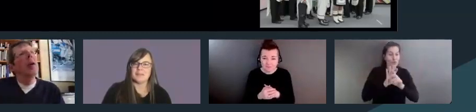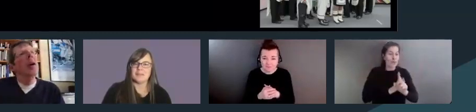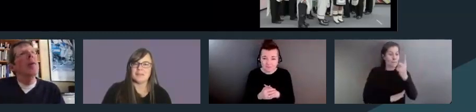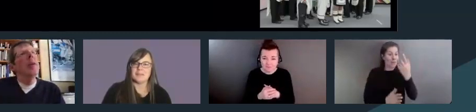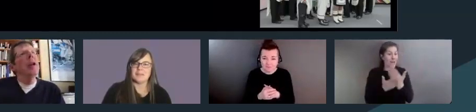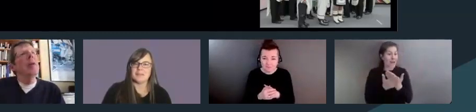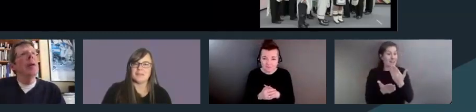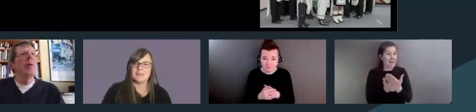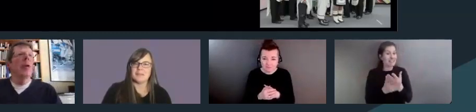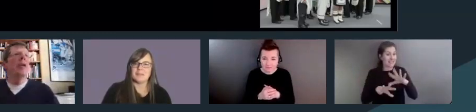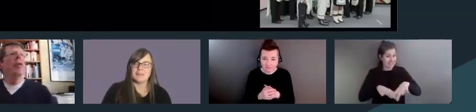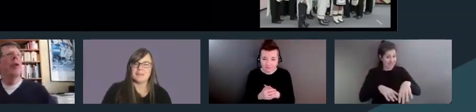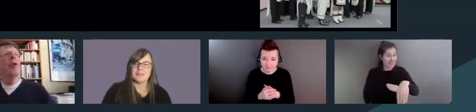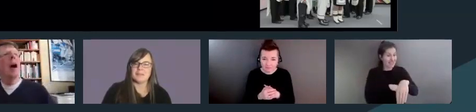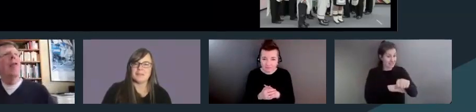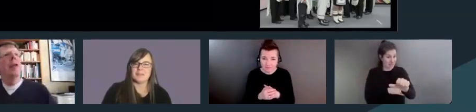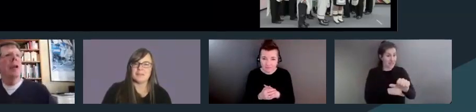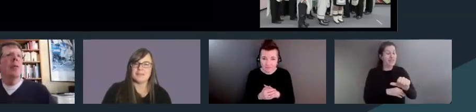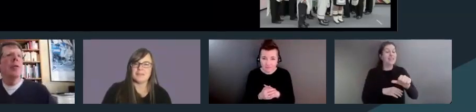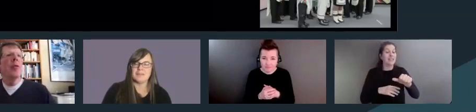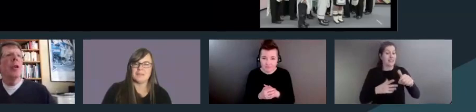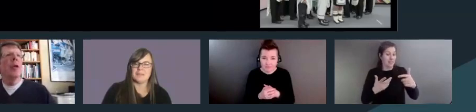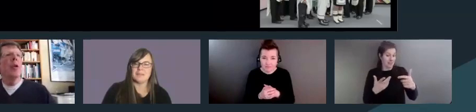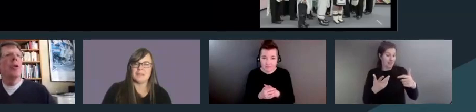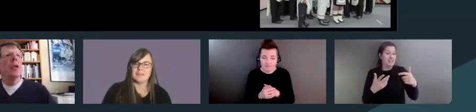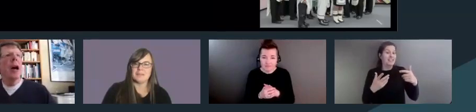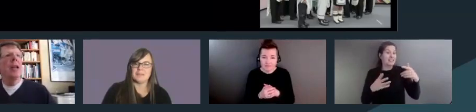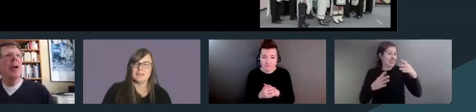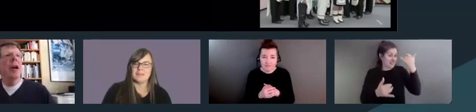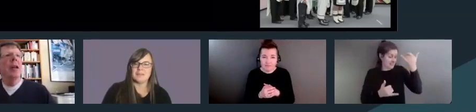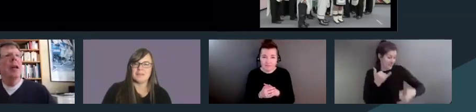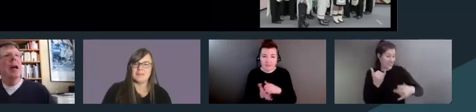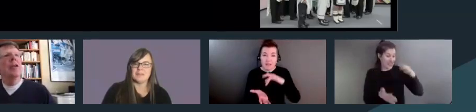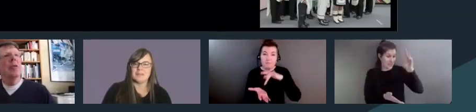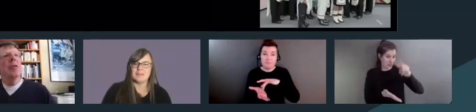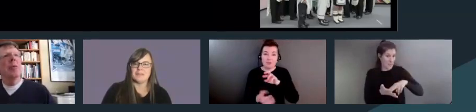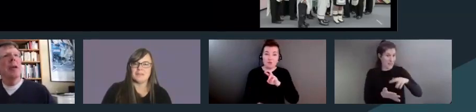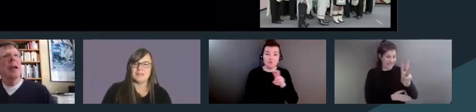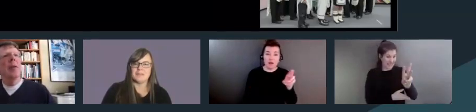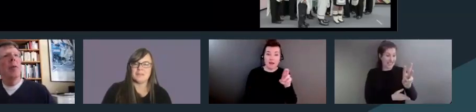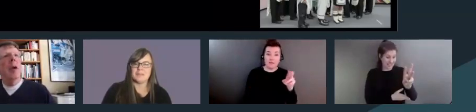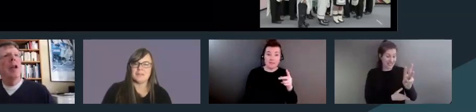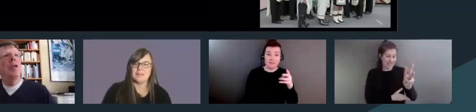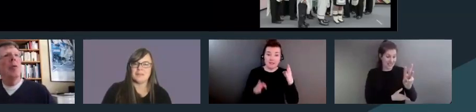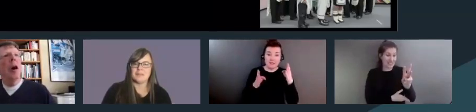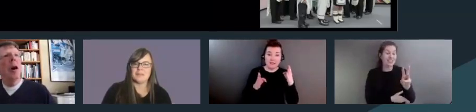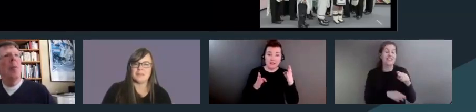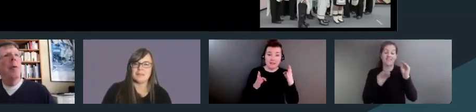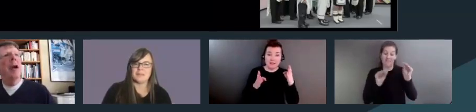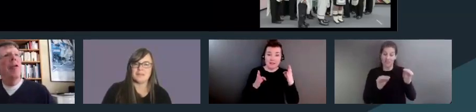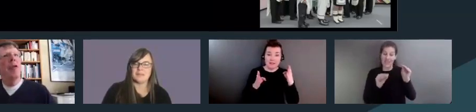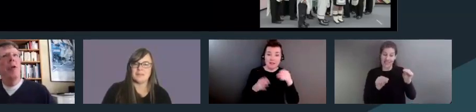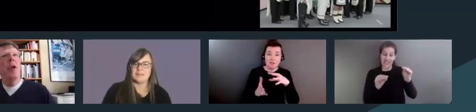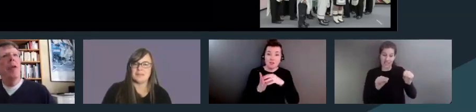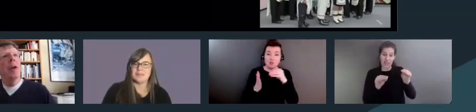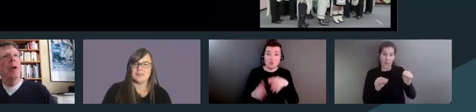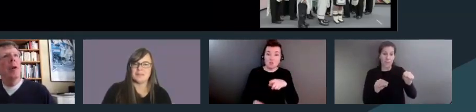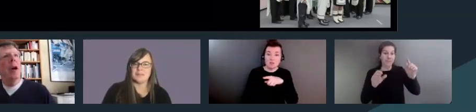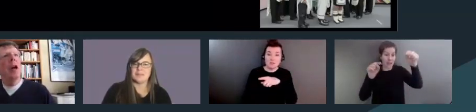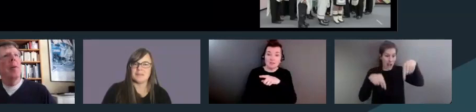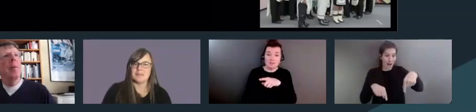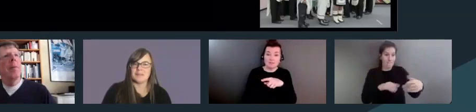The middle right photograph comes from one of the courses I taught as students were getting ready to prepare